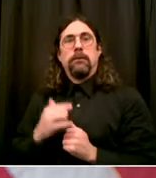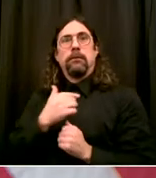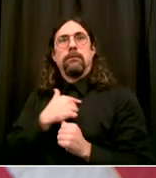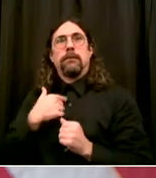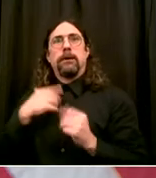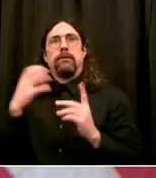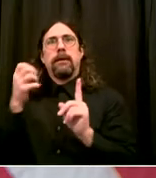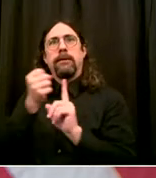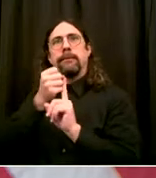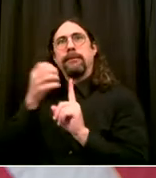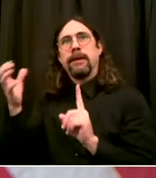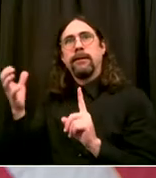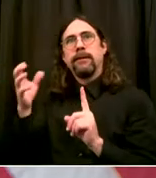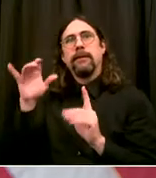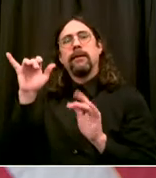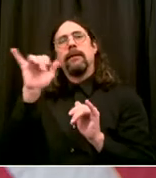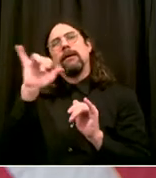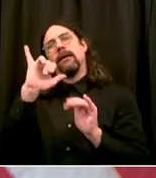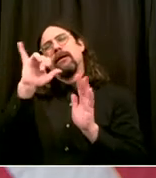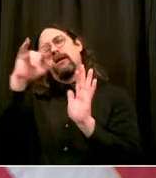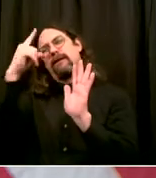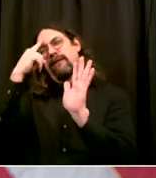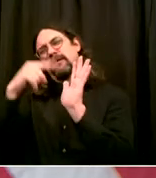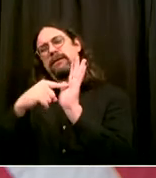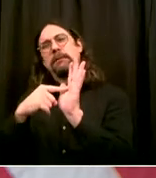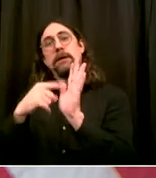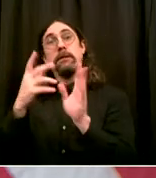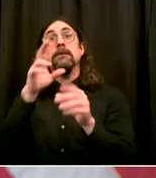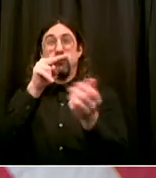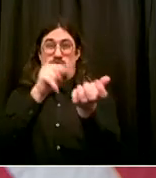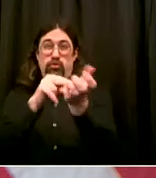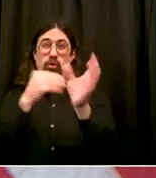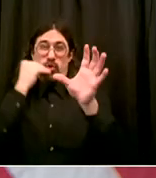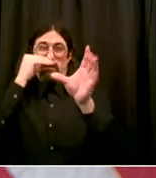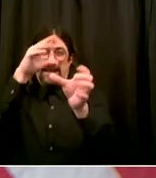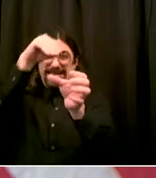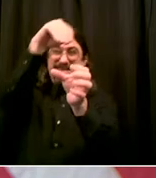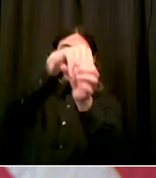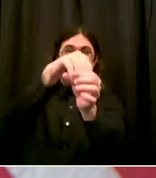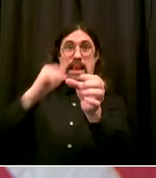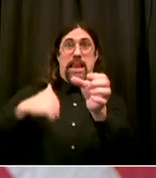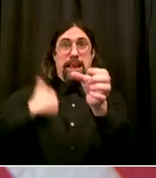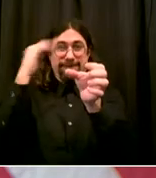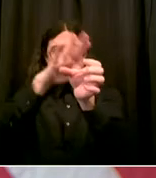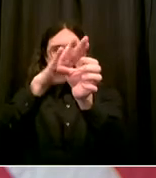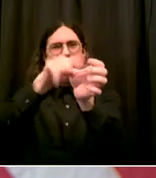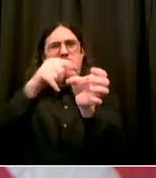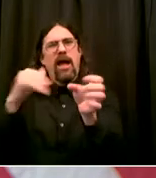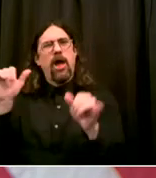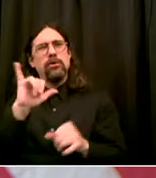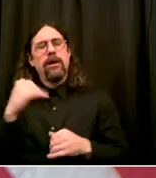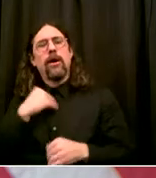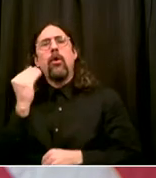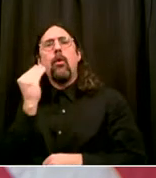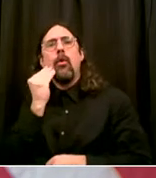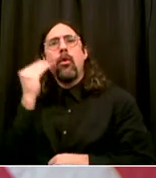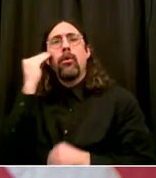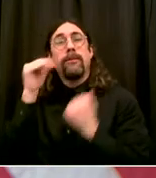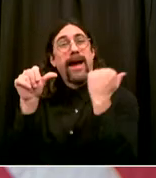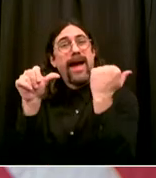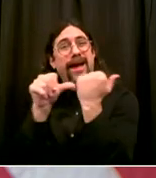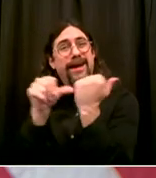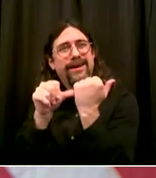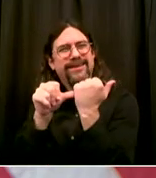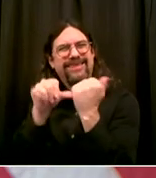as possible. And that's the other key point that the mayor has already emphasized, which is for us to move quickly, as